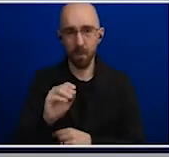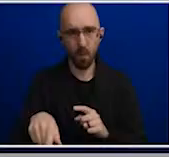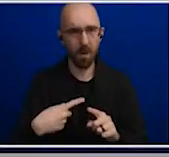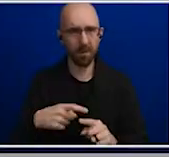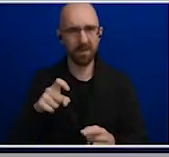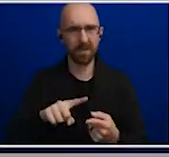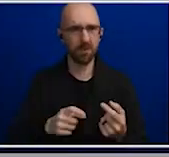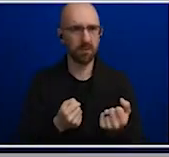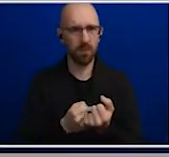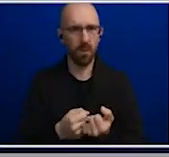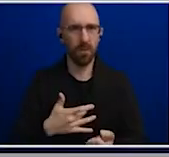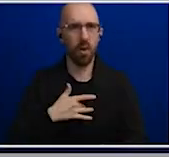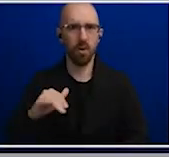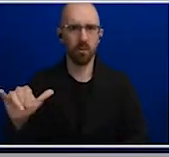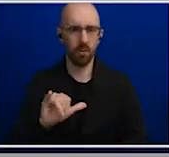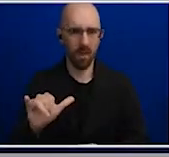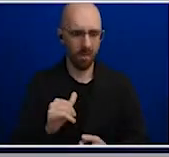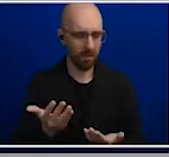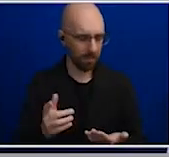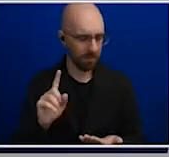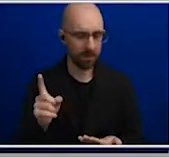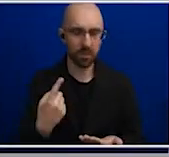So it's just, VA